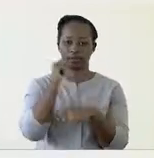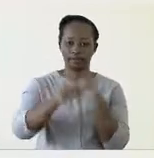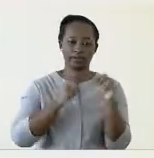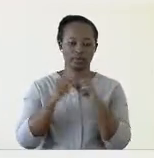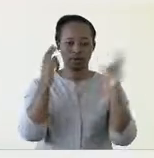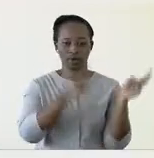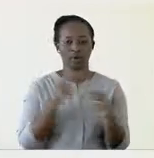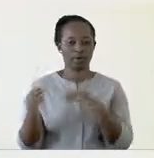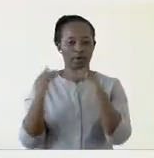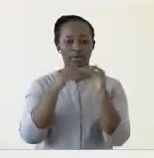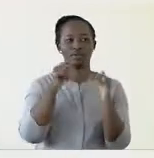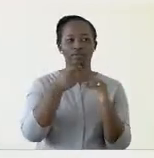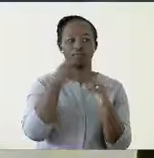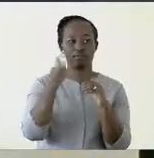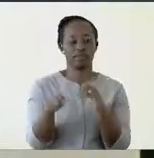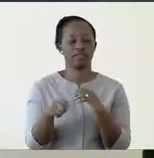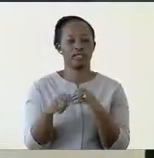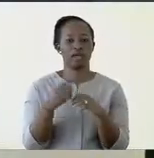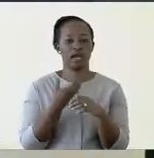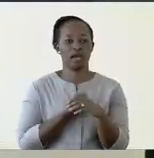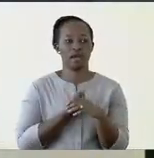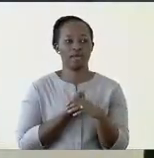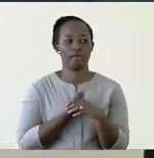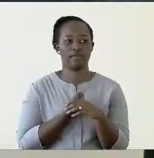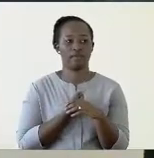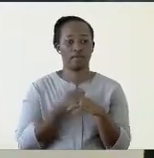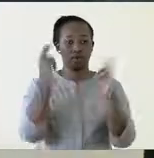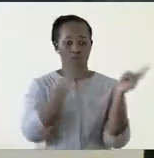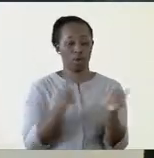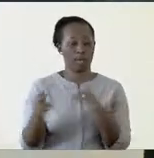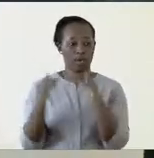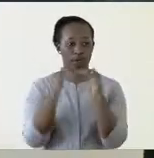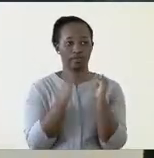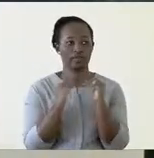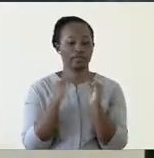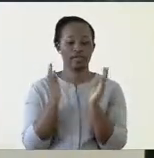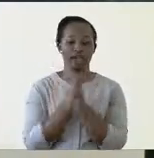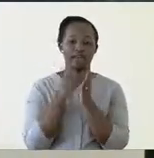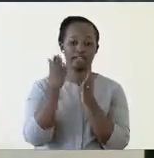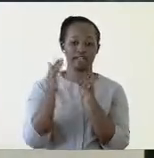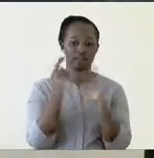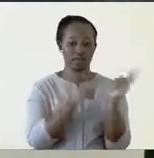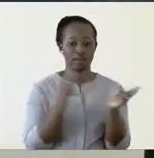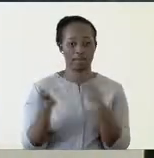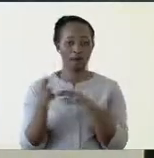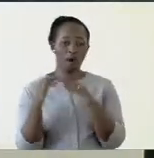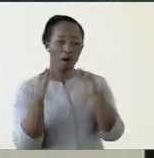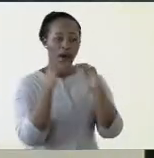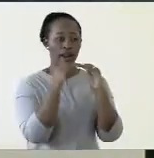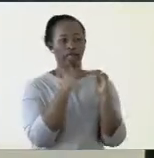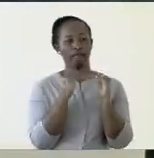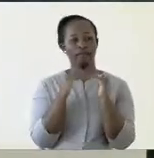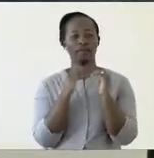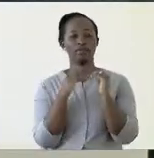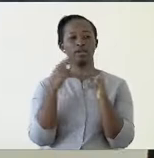it must be the internal environment must be have what you call normal levels. And these normal levels are sometimes called